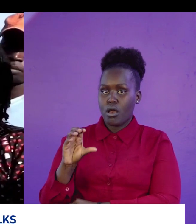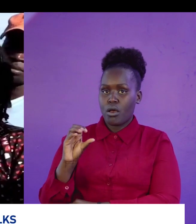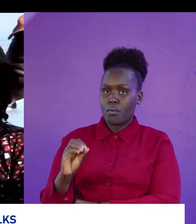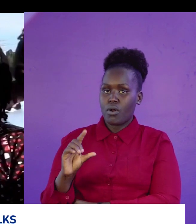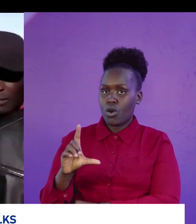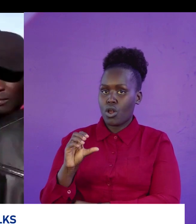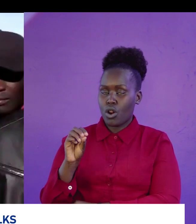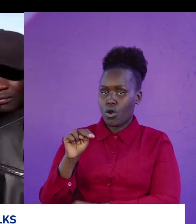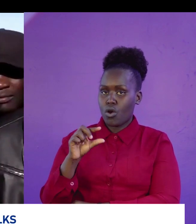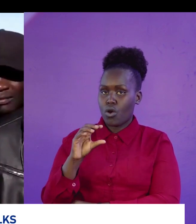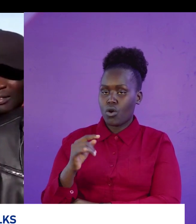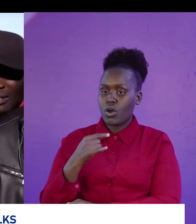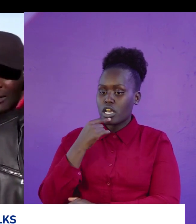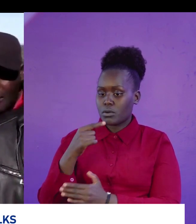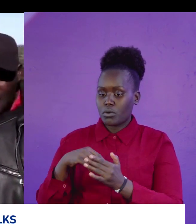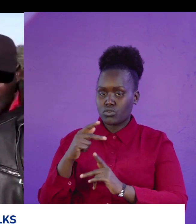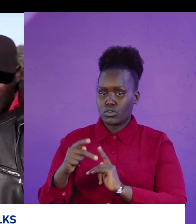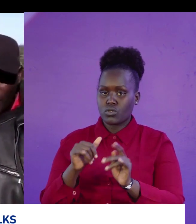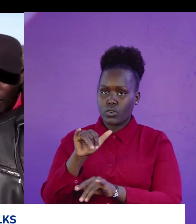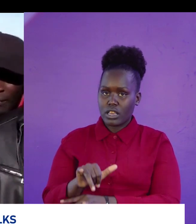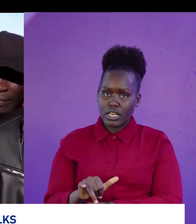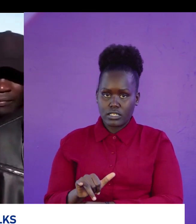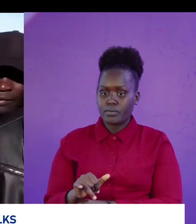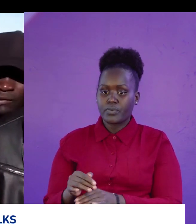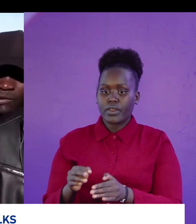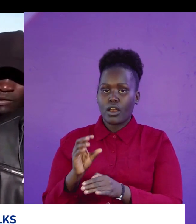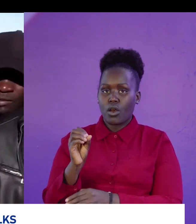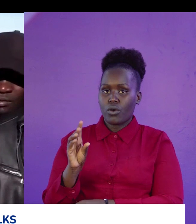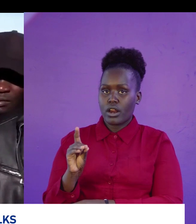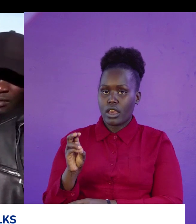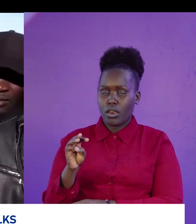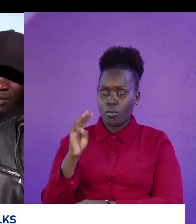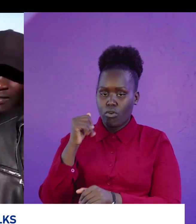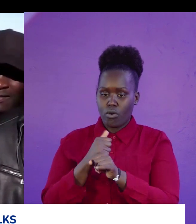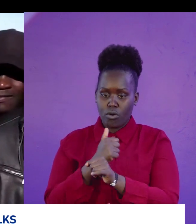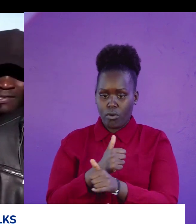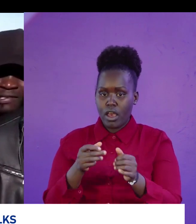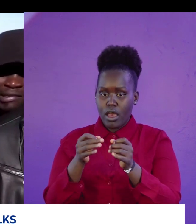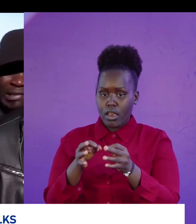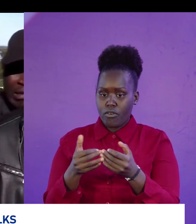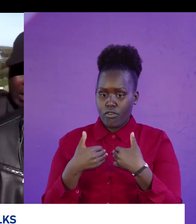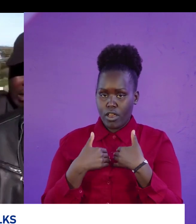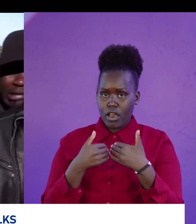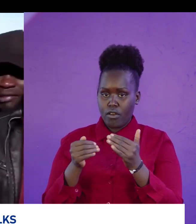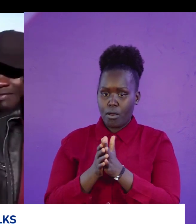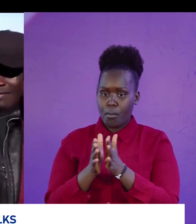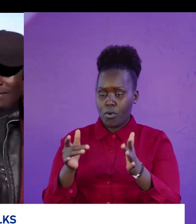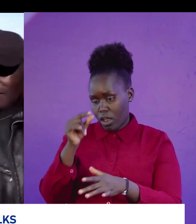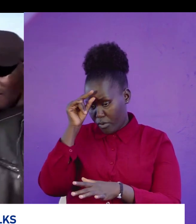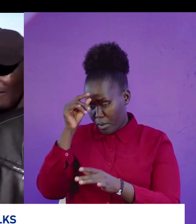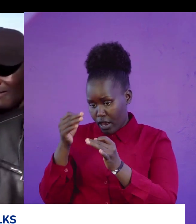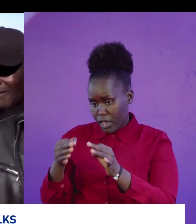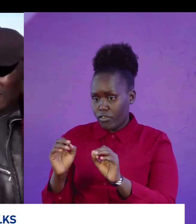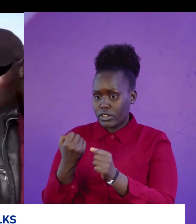ninasema tuendelee hivyo. ODM kazi yetu tutafanya oversight kama kawaida. Hata kama kuna broad government, ukikosa